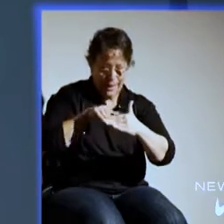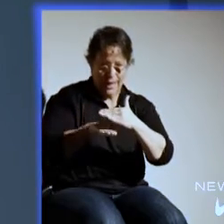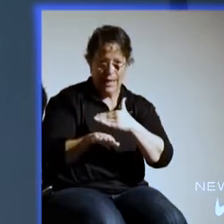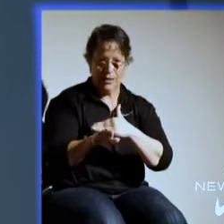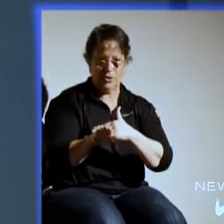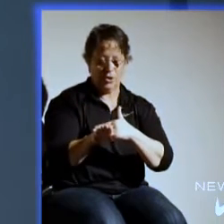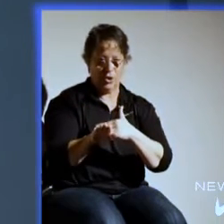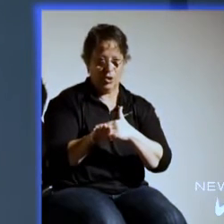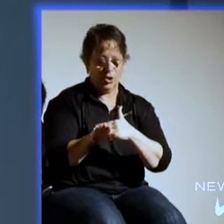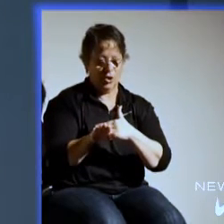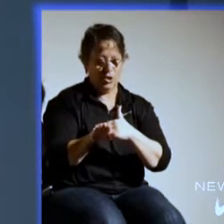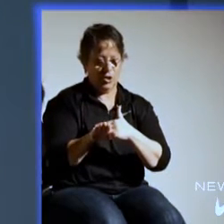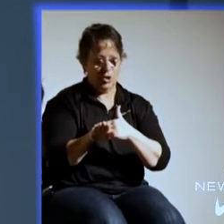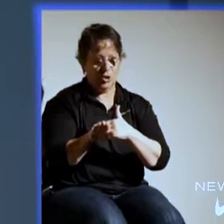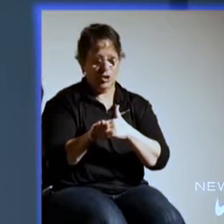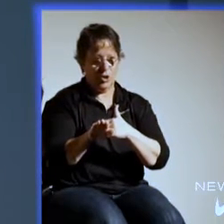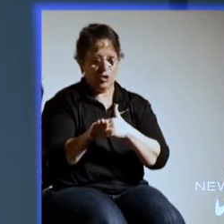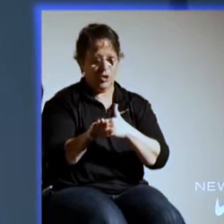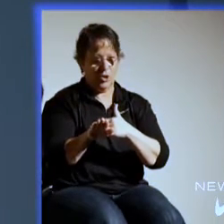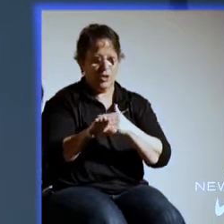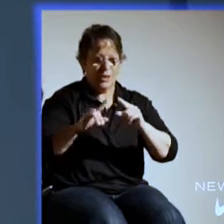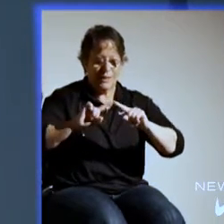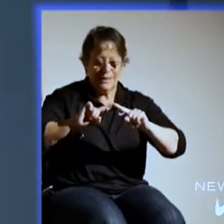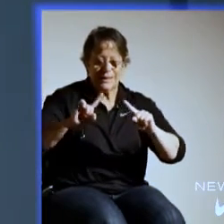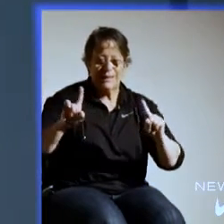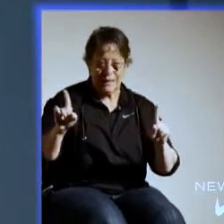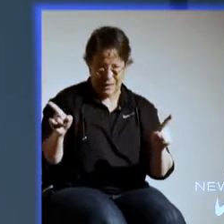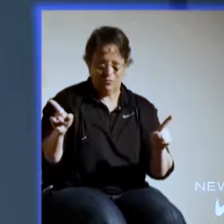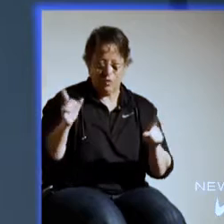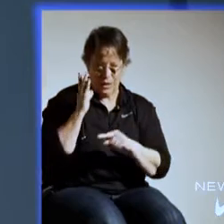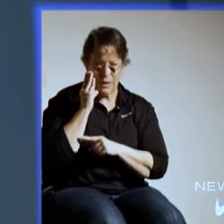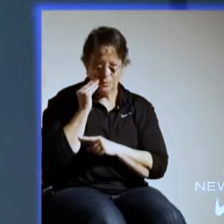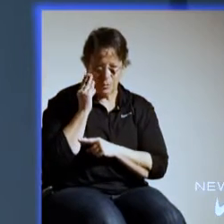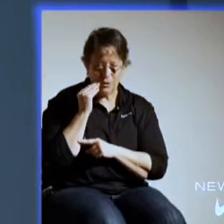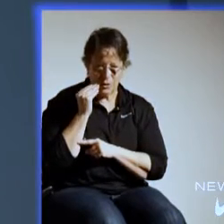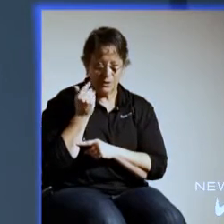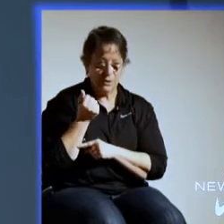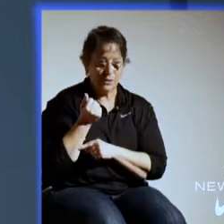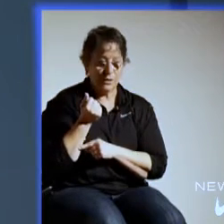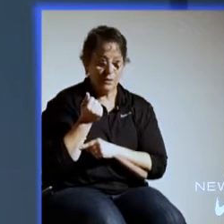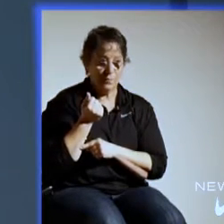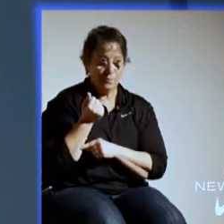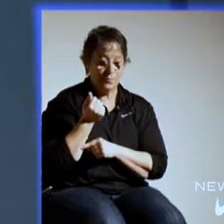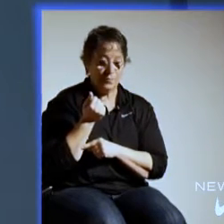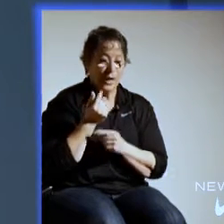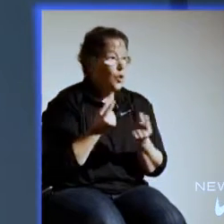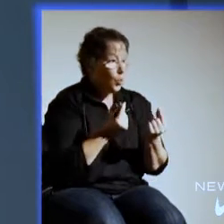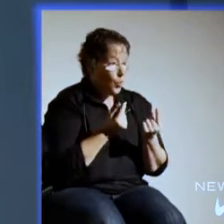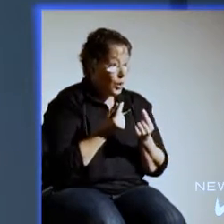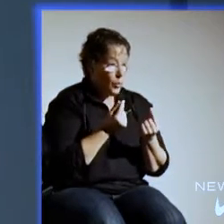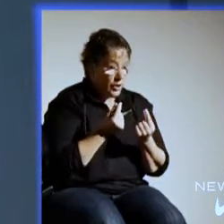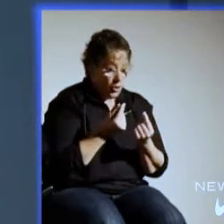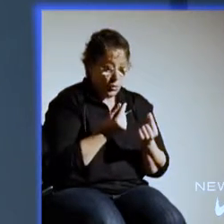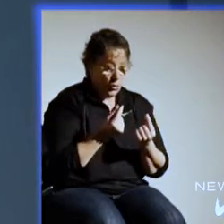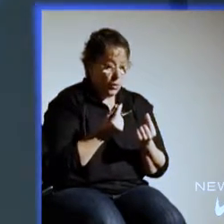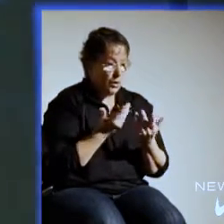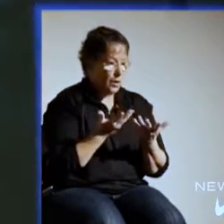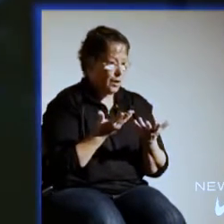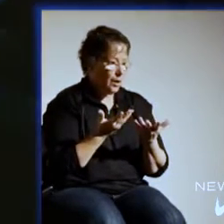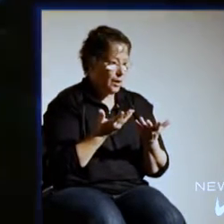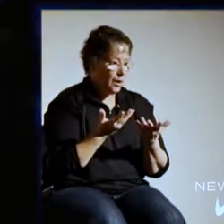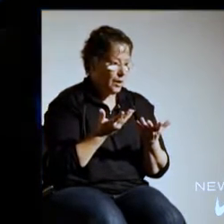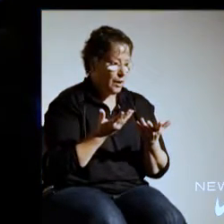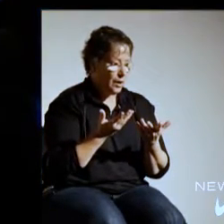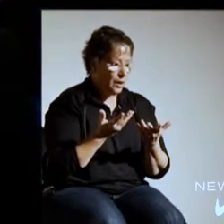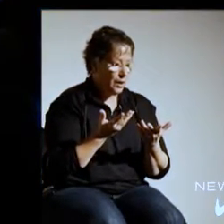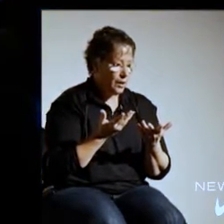something that's altogether different. And our response to God matters, not just to us, but to all the people who our lives